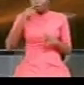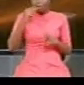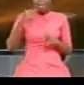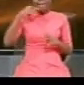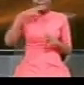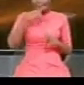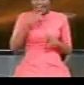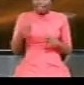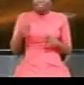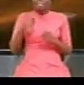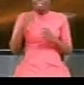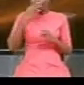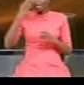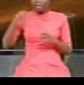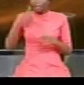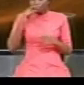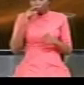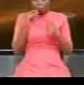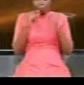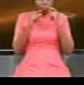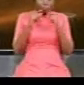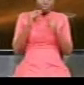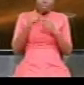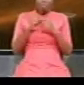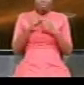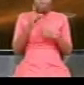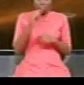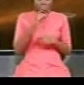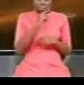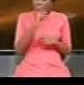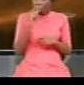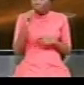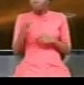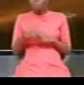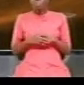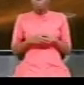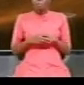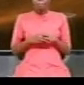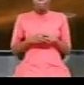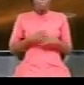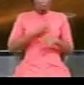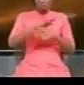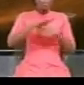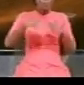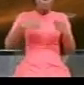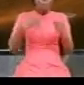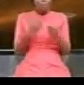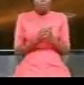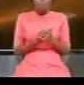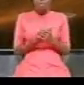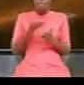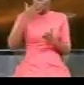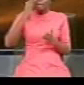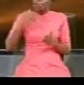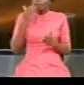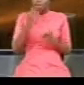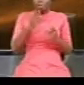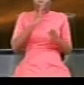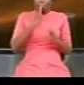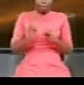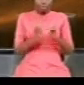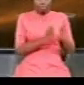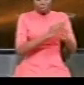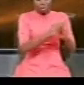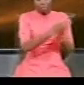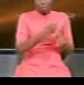lying, evil speaking, gossip, evil speaking, All evil speaking be put away from